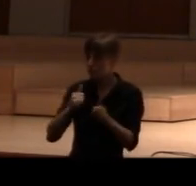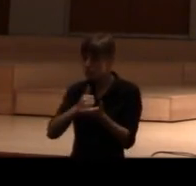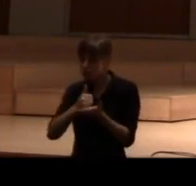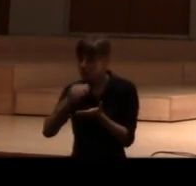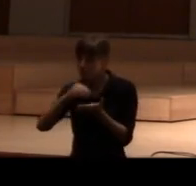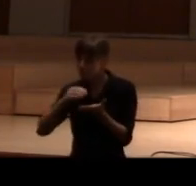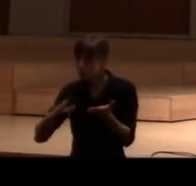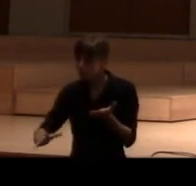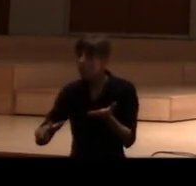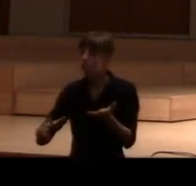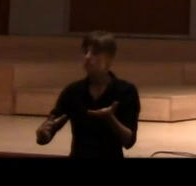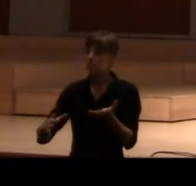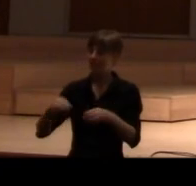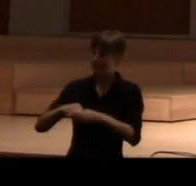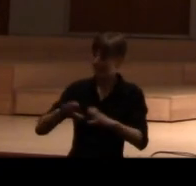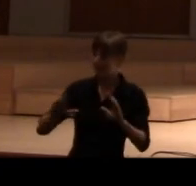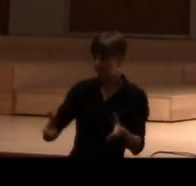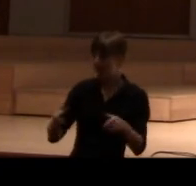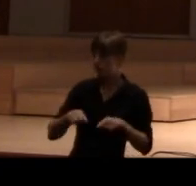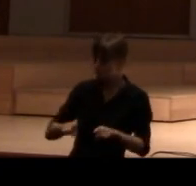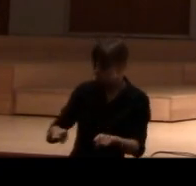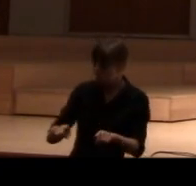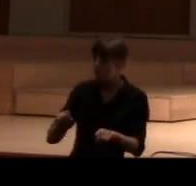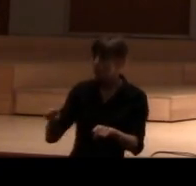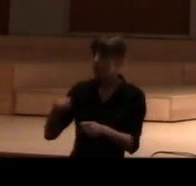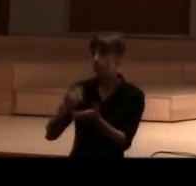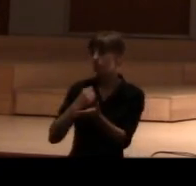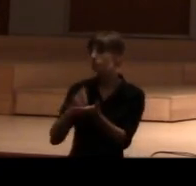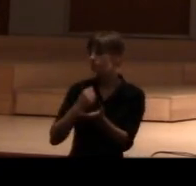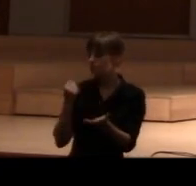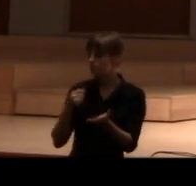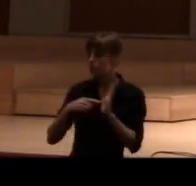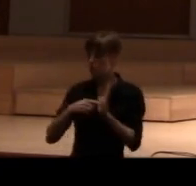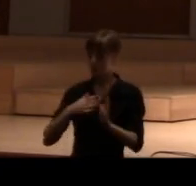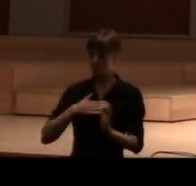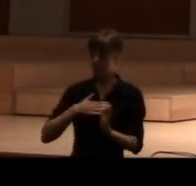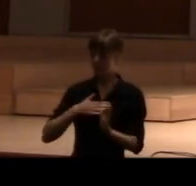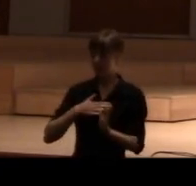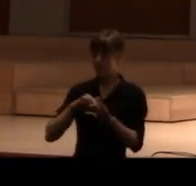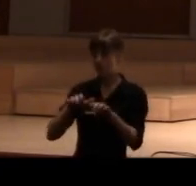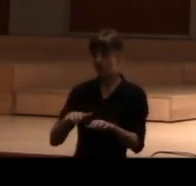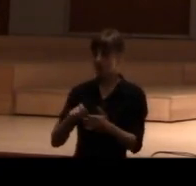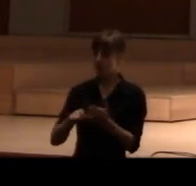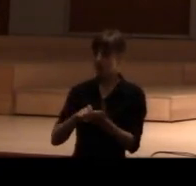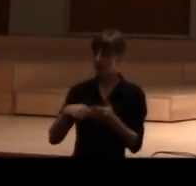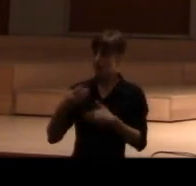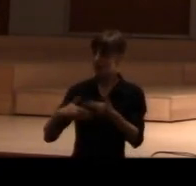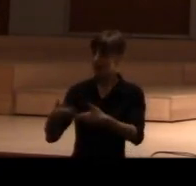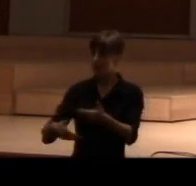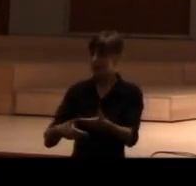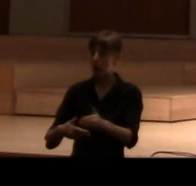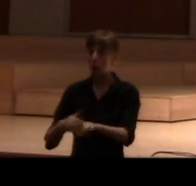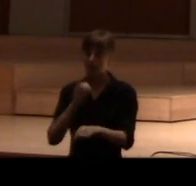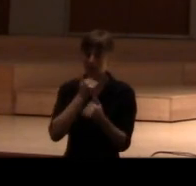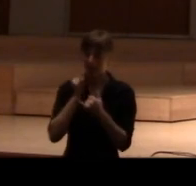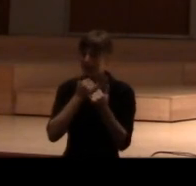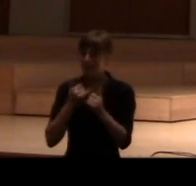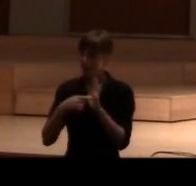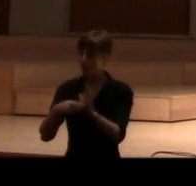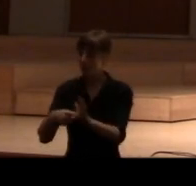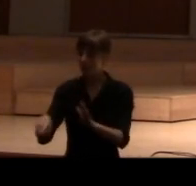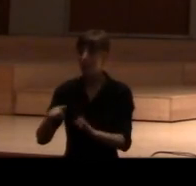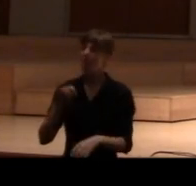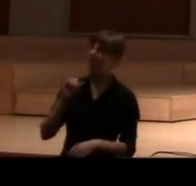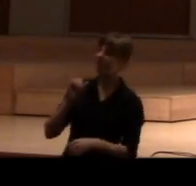as writers, and to have a live demonstration to show the writing process and that I, as a writer and a teacher, am not perfect. I make mistakes. I can't